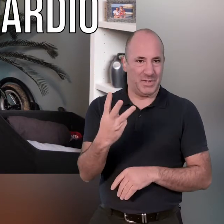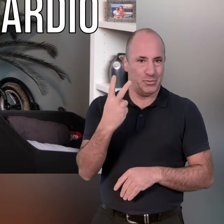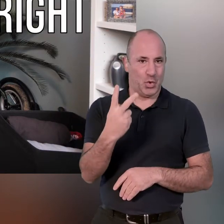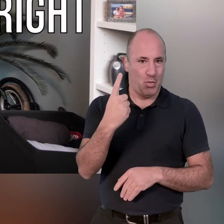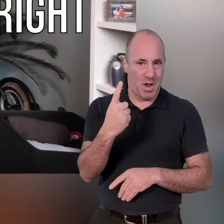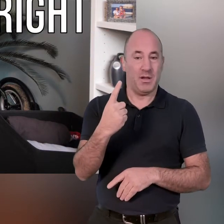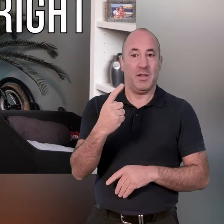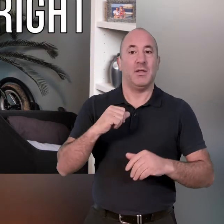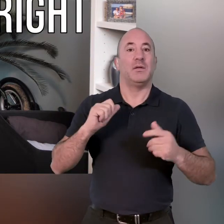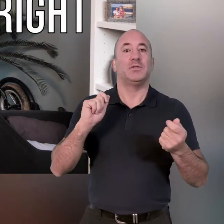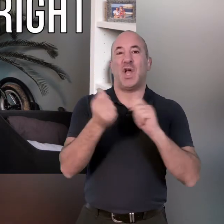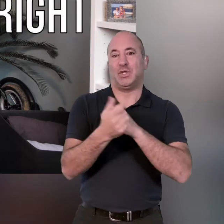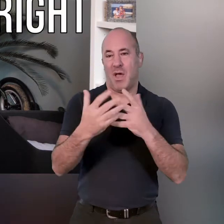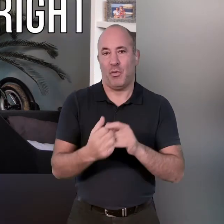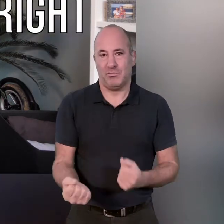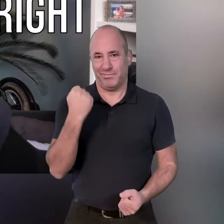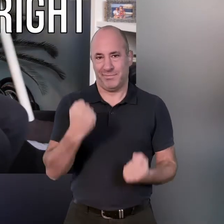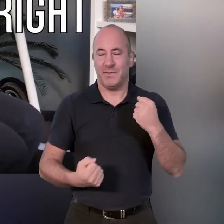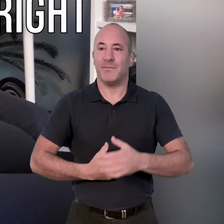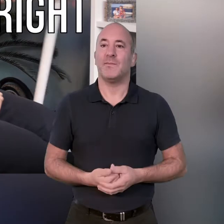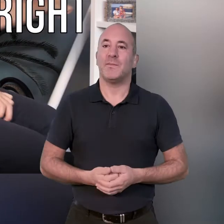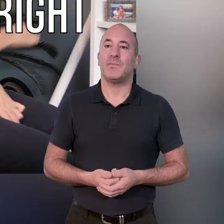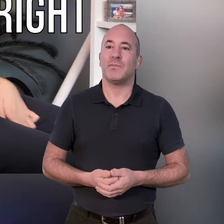1, changing exercise.